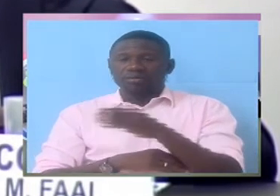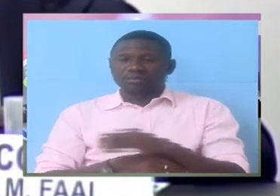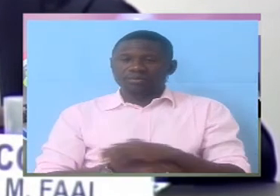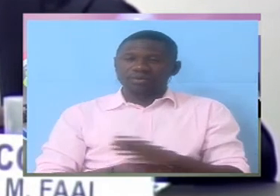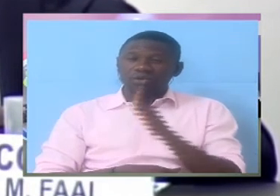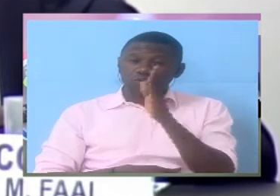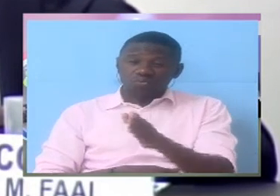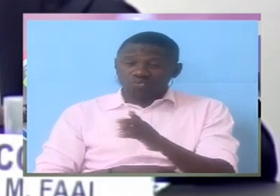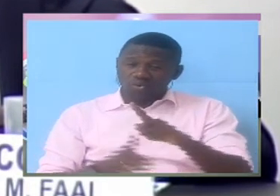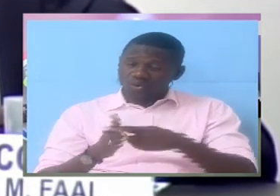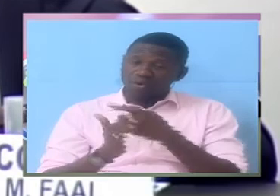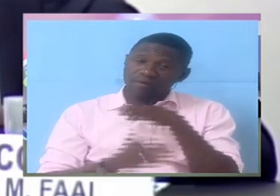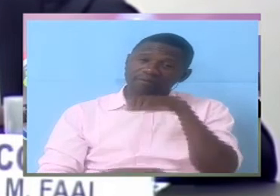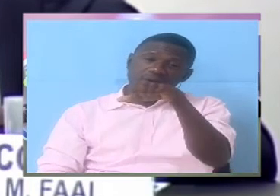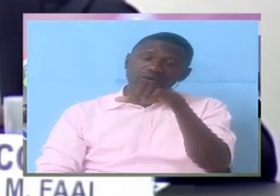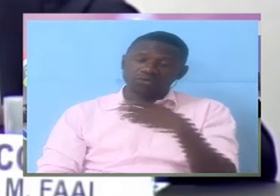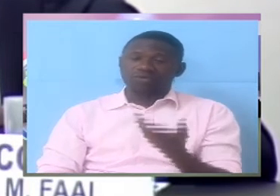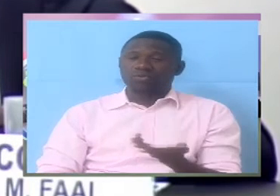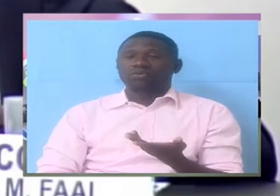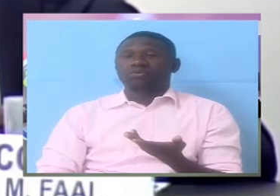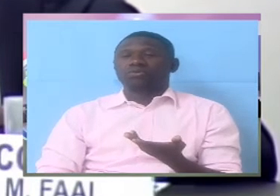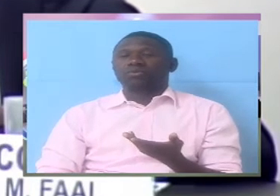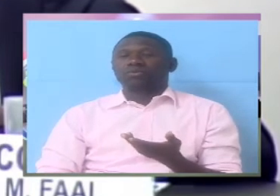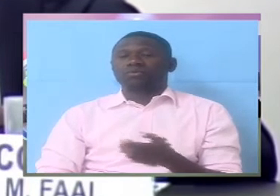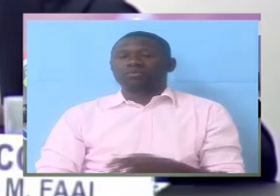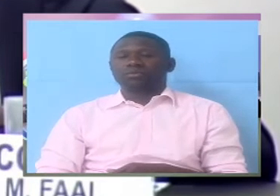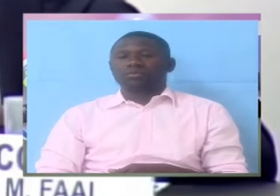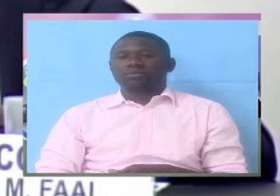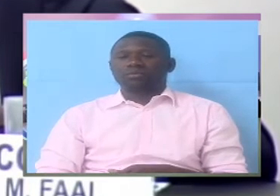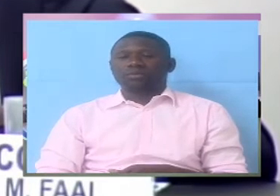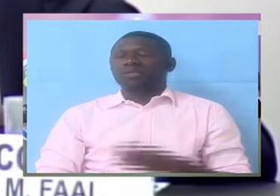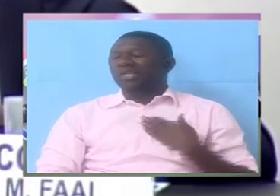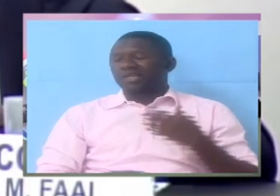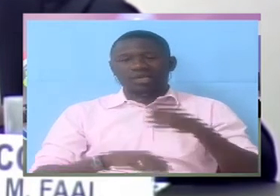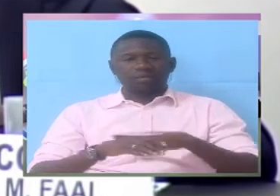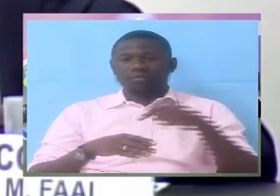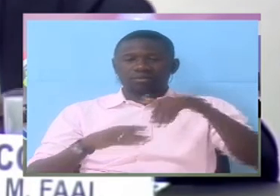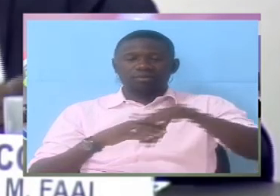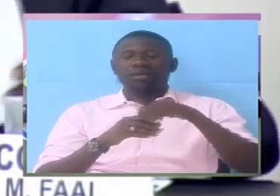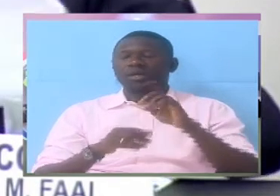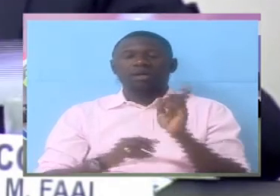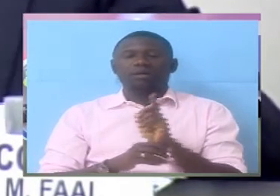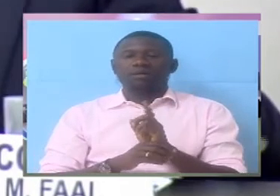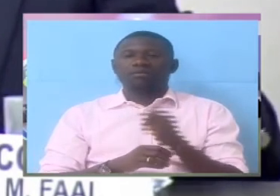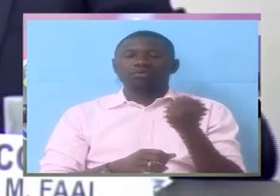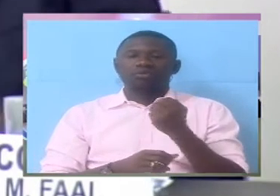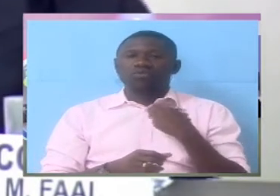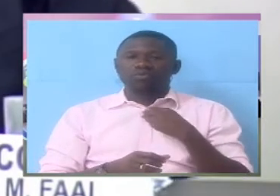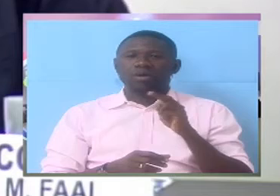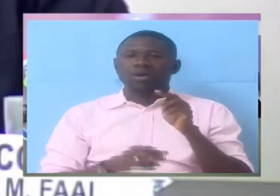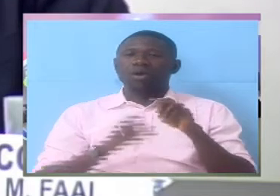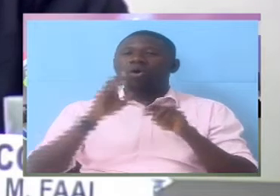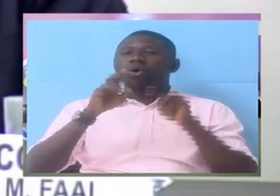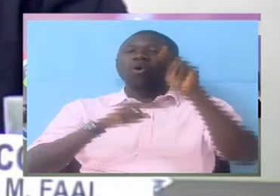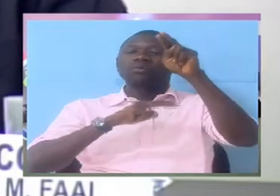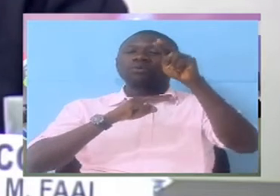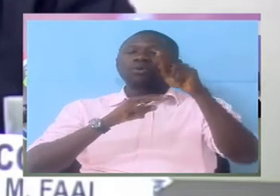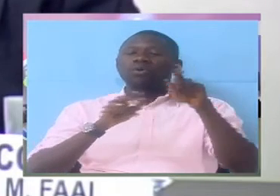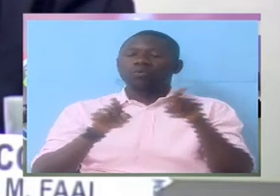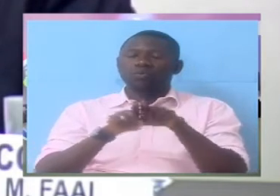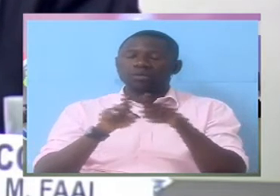or false? To nyafo fania. Not in my presence because we are upstairs. With the Director